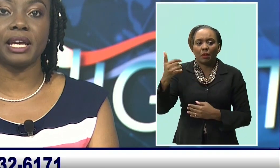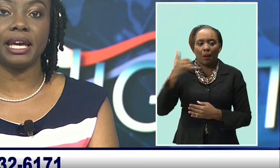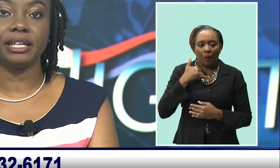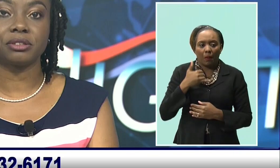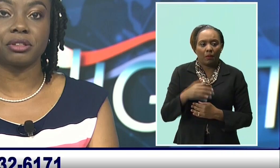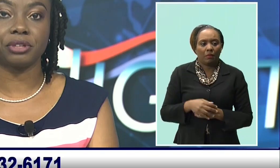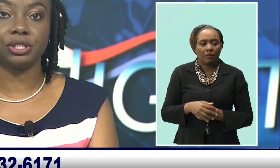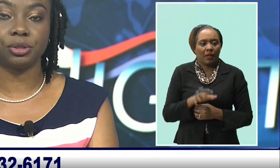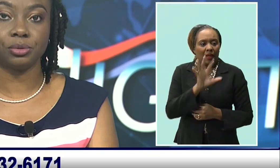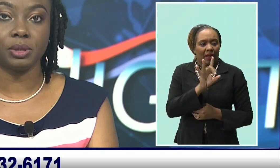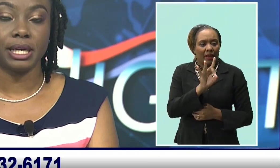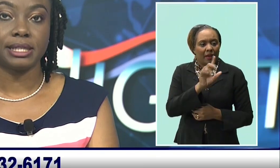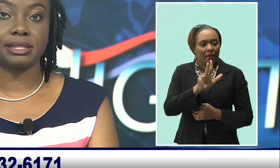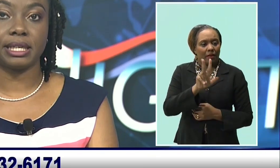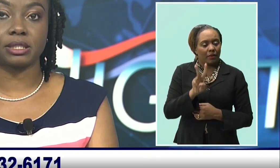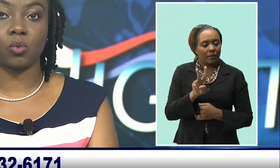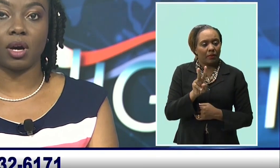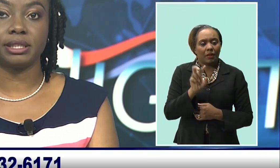number